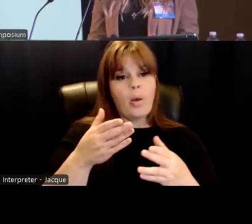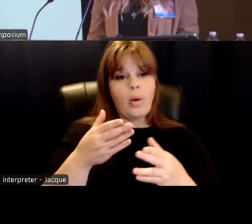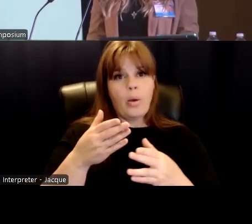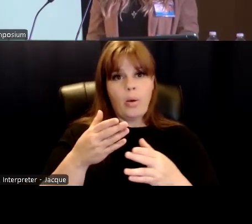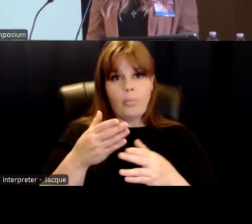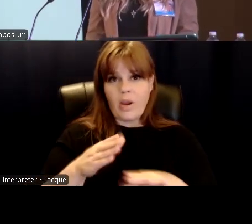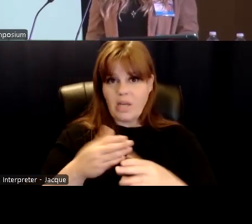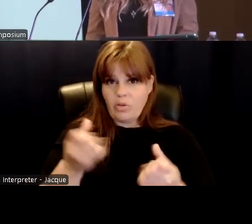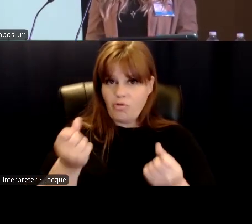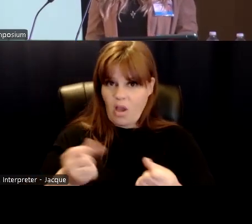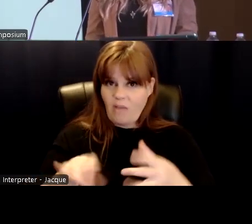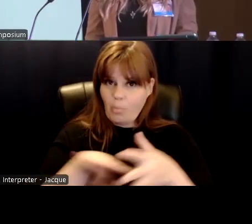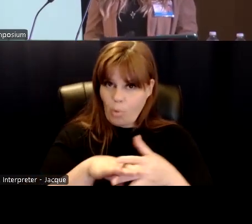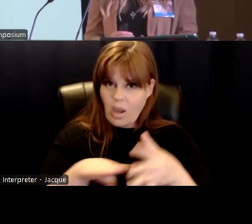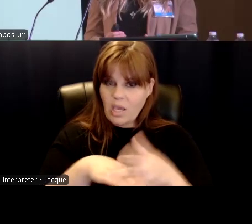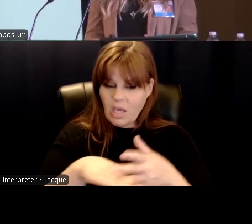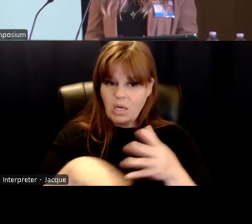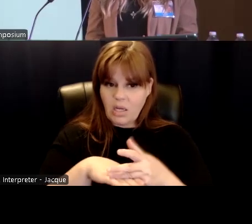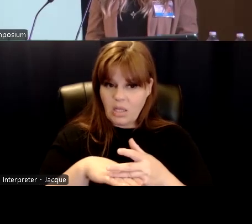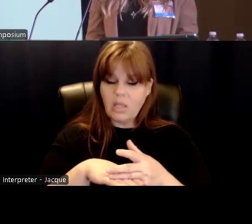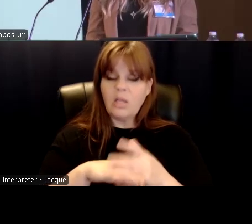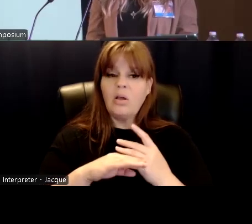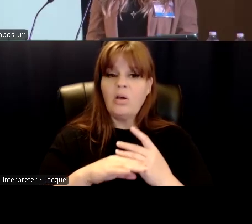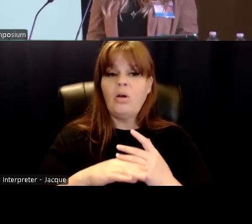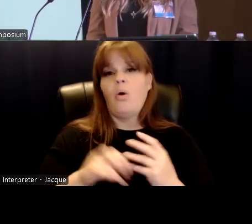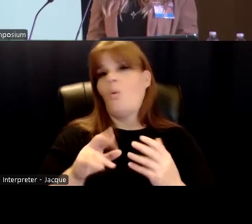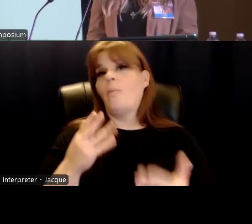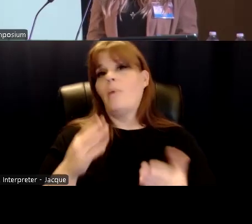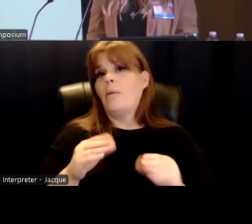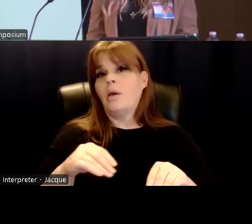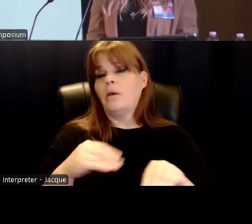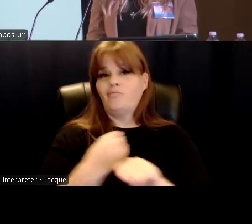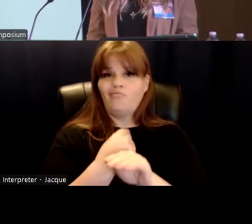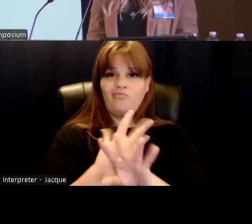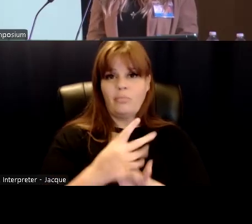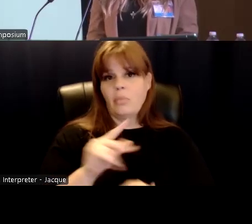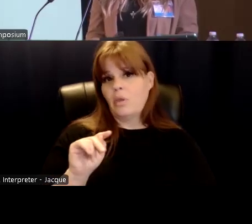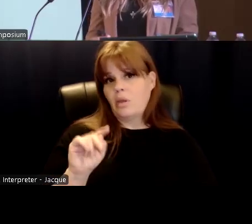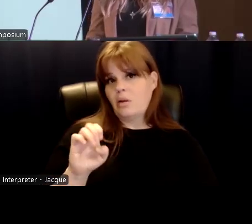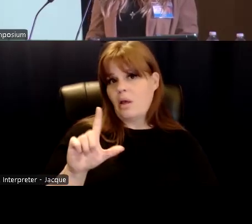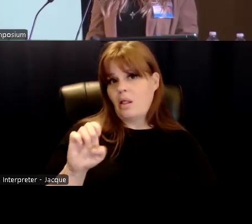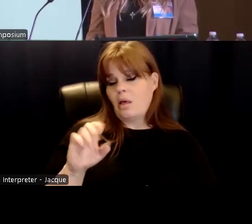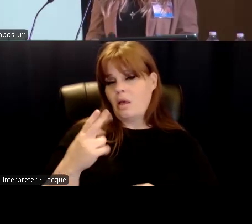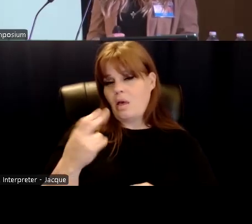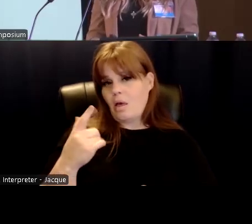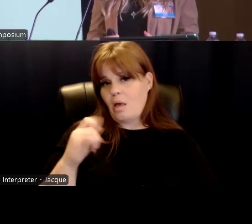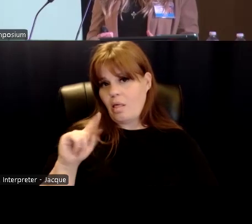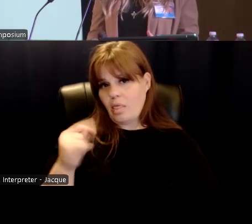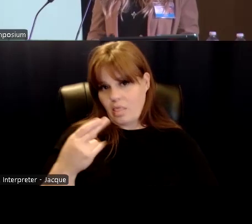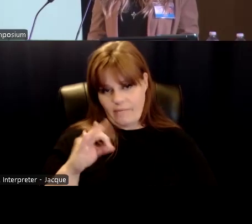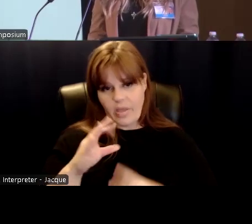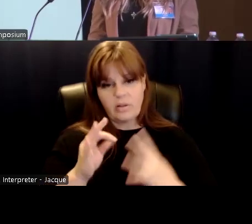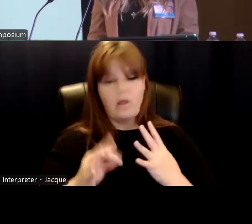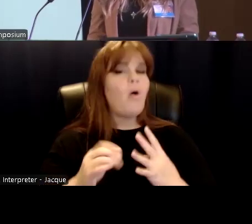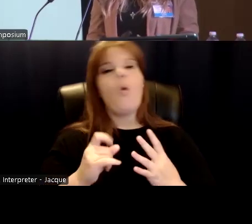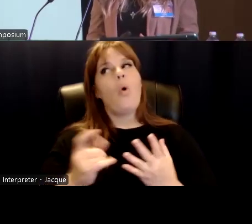breaks, or perhaps moving to telehealth if that's an option, or enlisting a family member, a